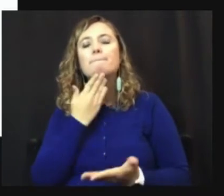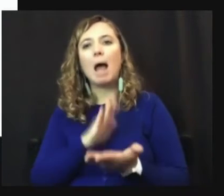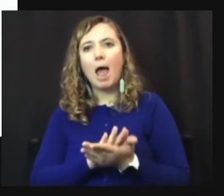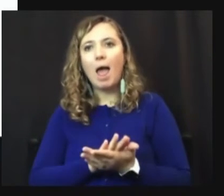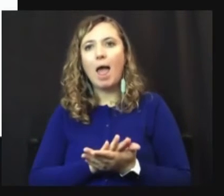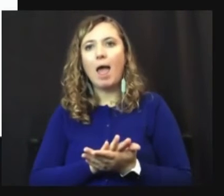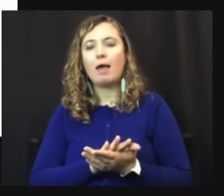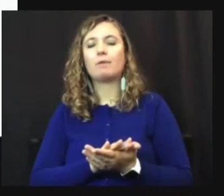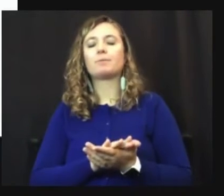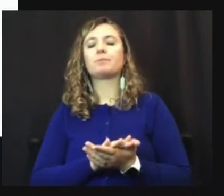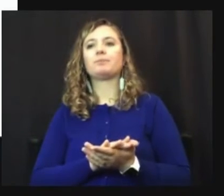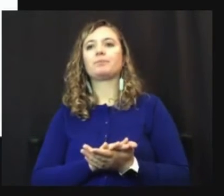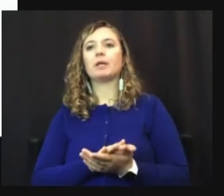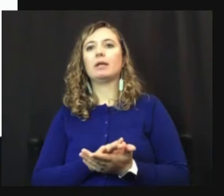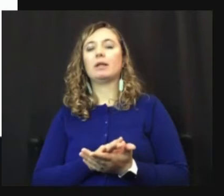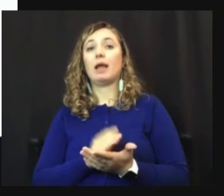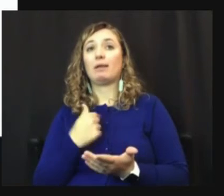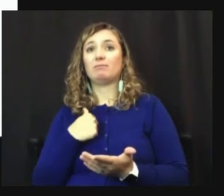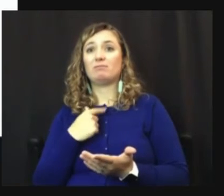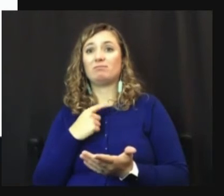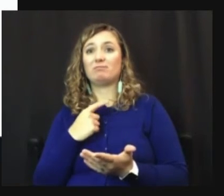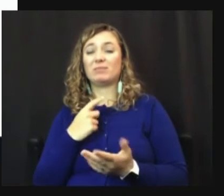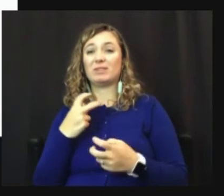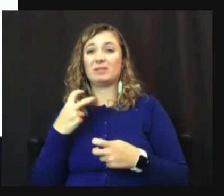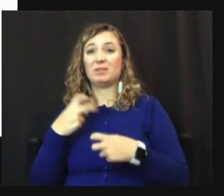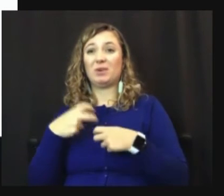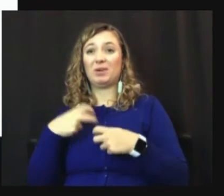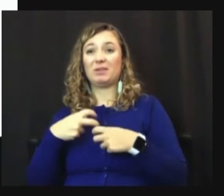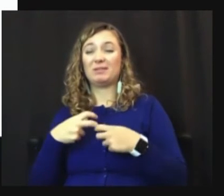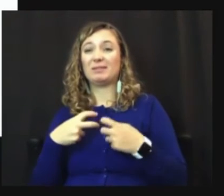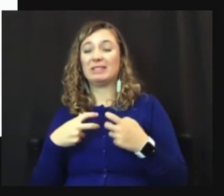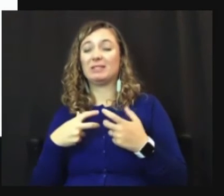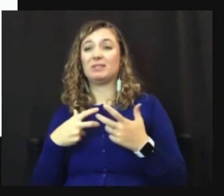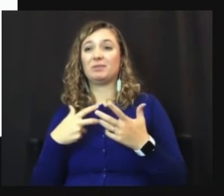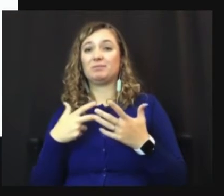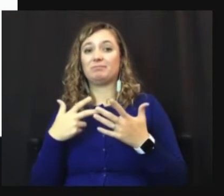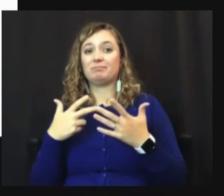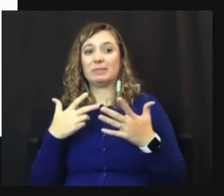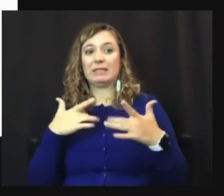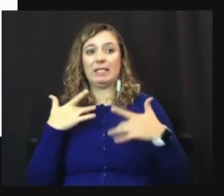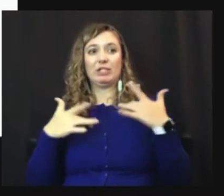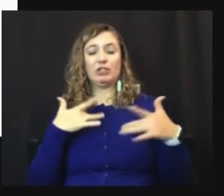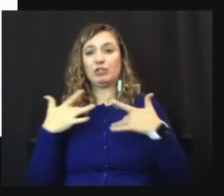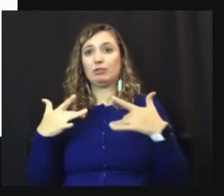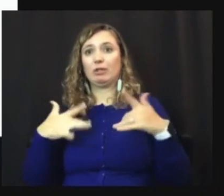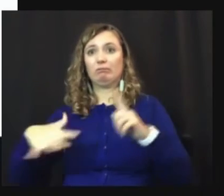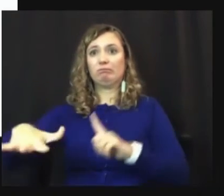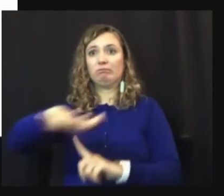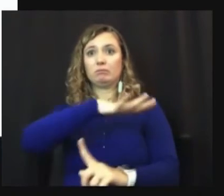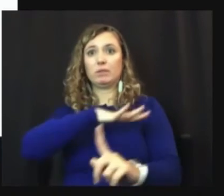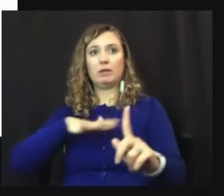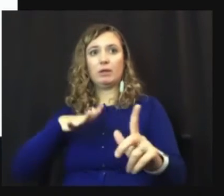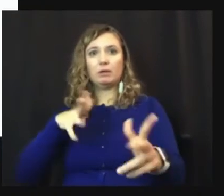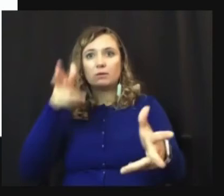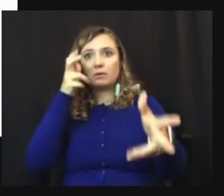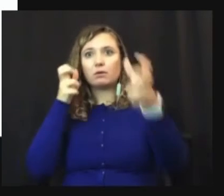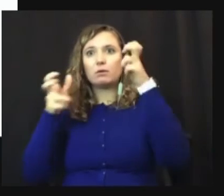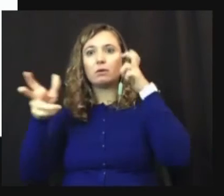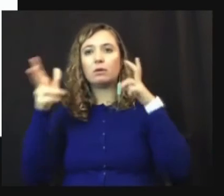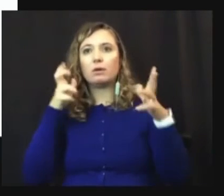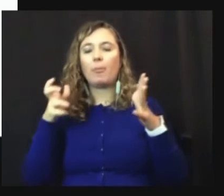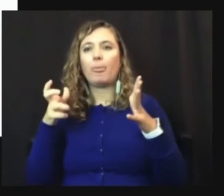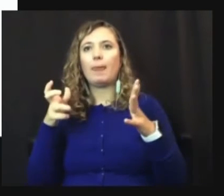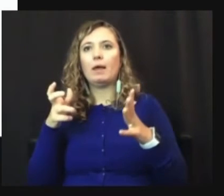with processing the sensory environments around me, but that I could control my sensory environments. I